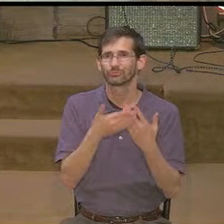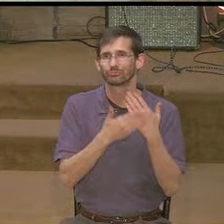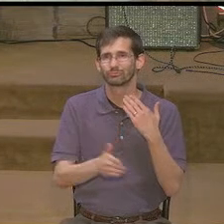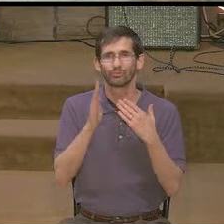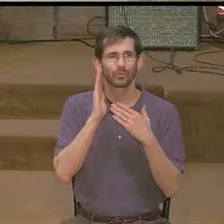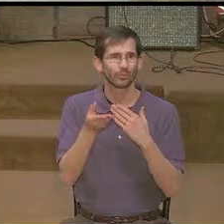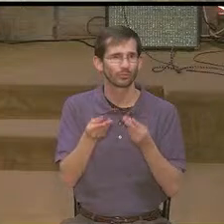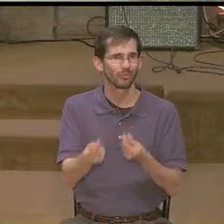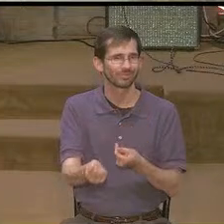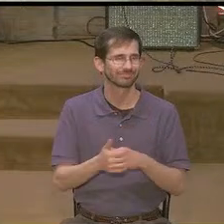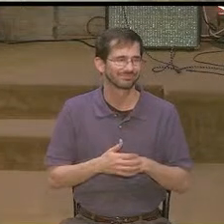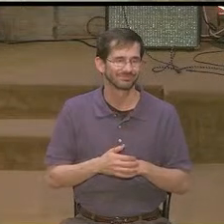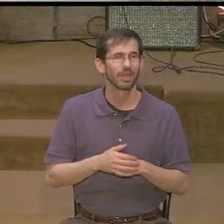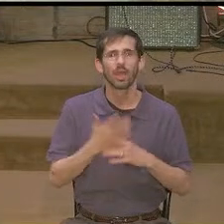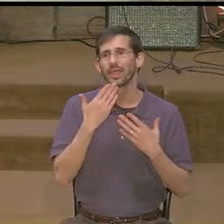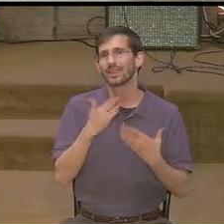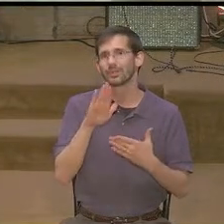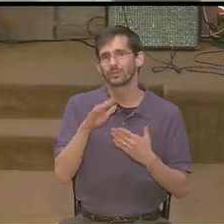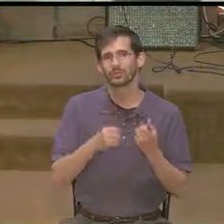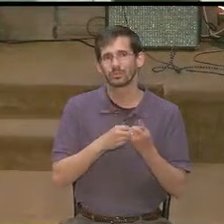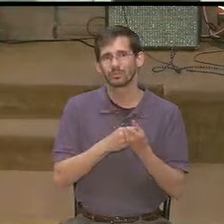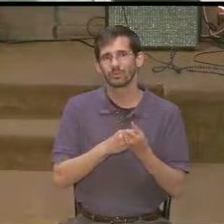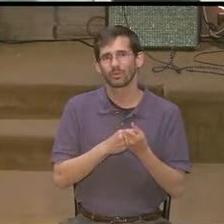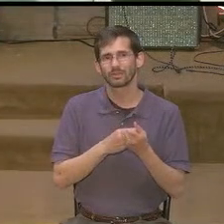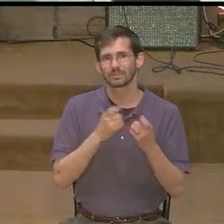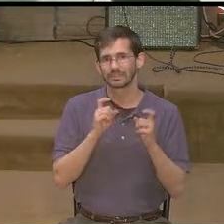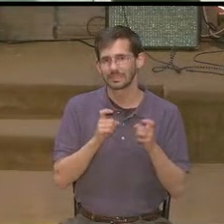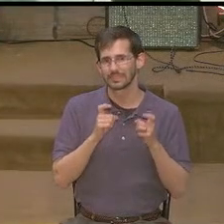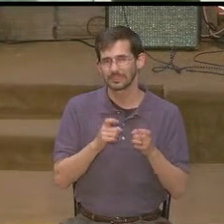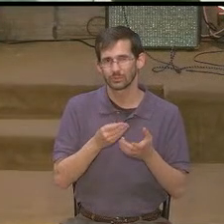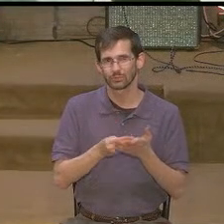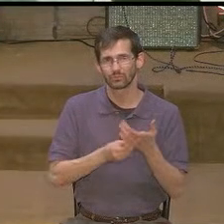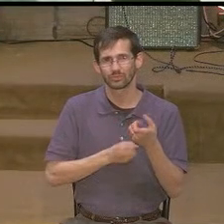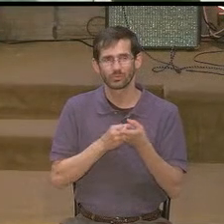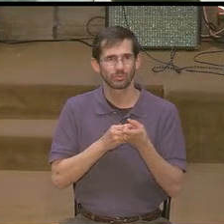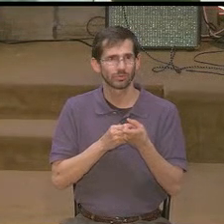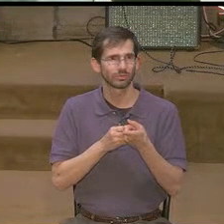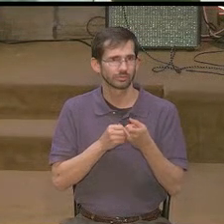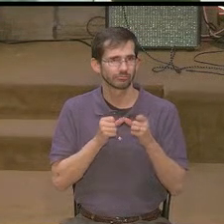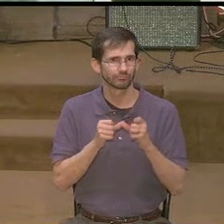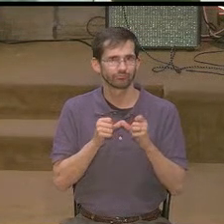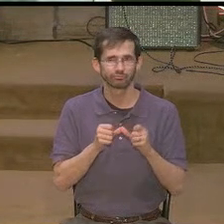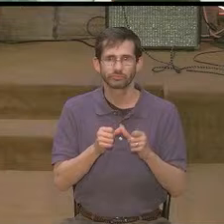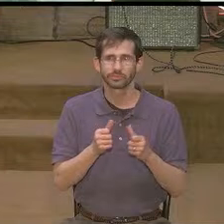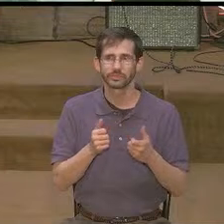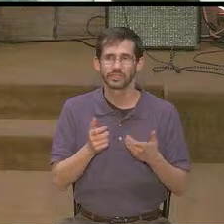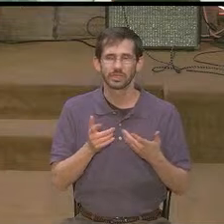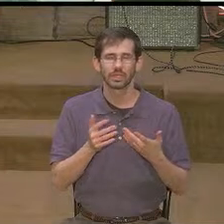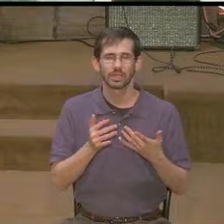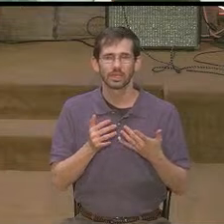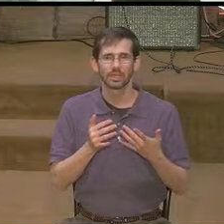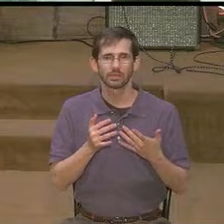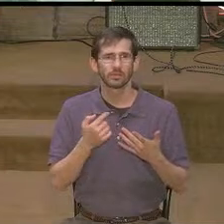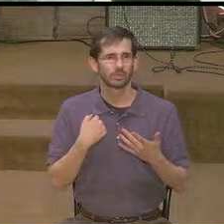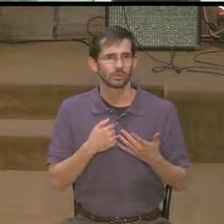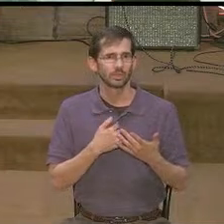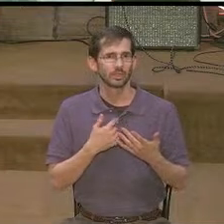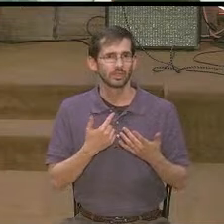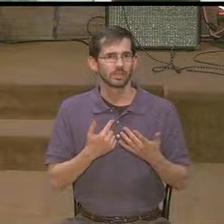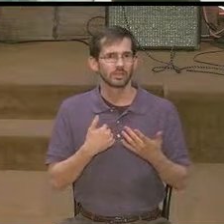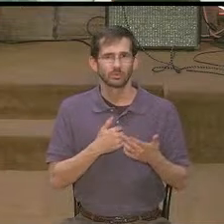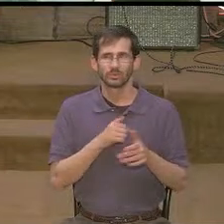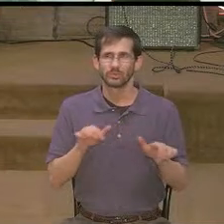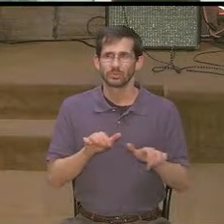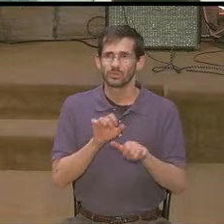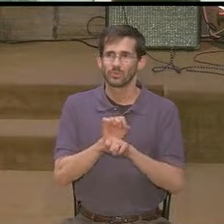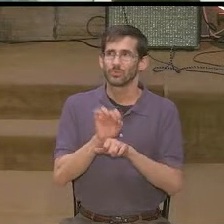your support. We certainly do appreciate that. Continue to do so, saints. We are doing the